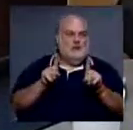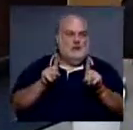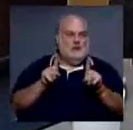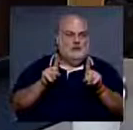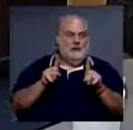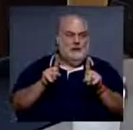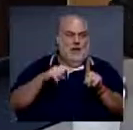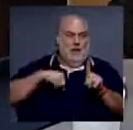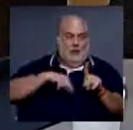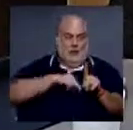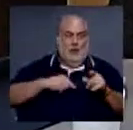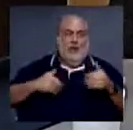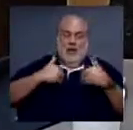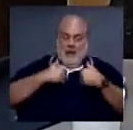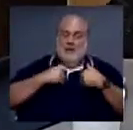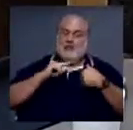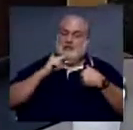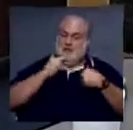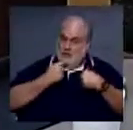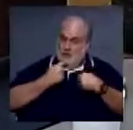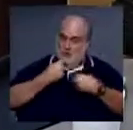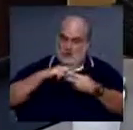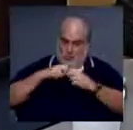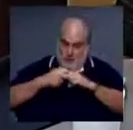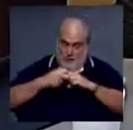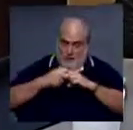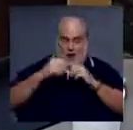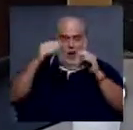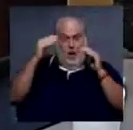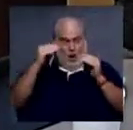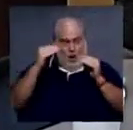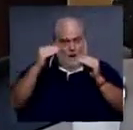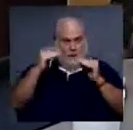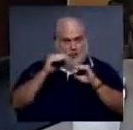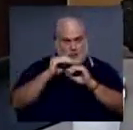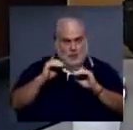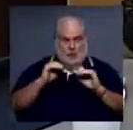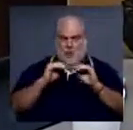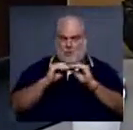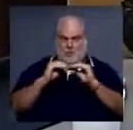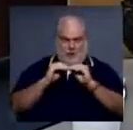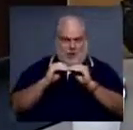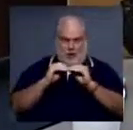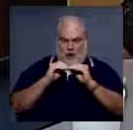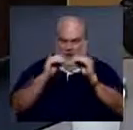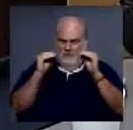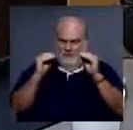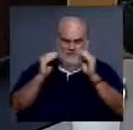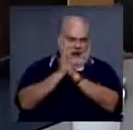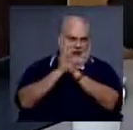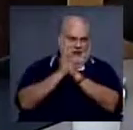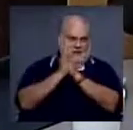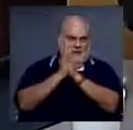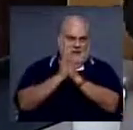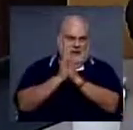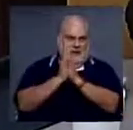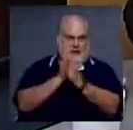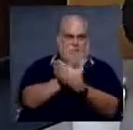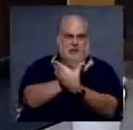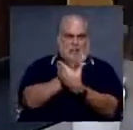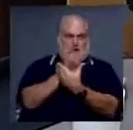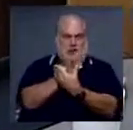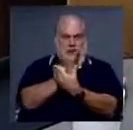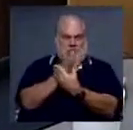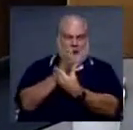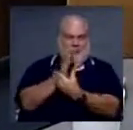say is we have a serious problem here, and I just hope we don't have any violence break out between